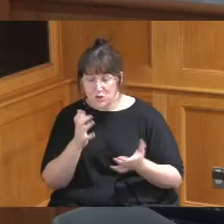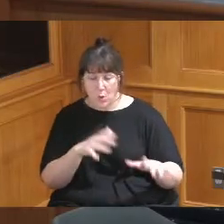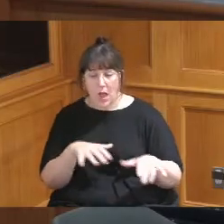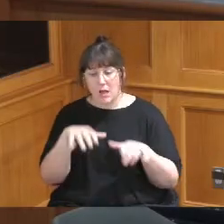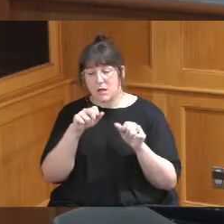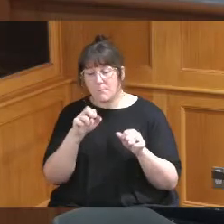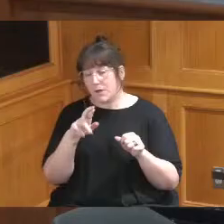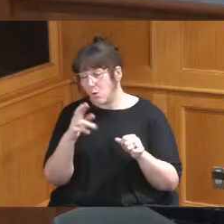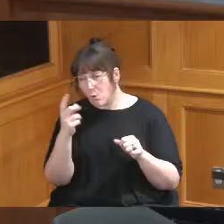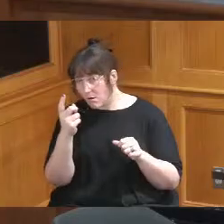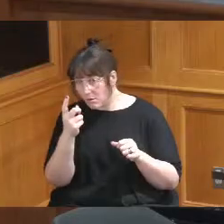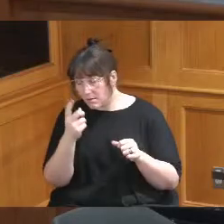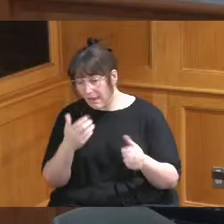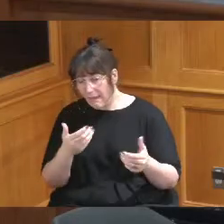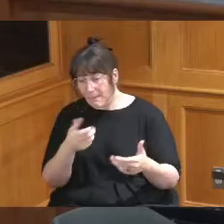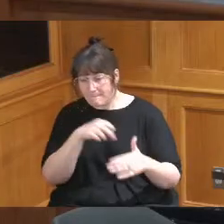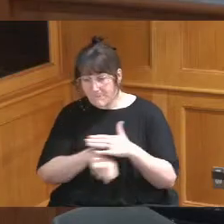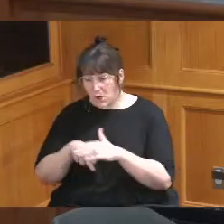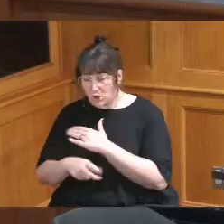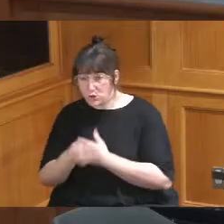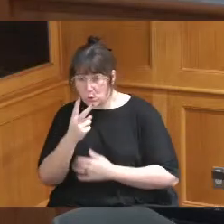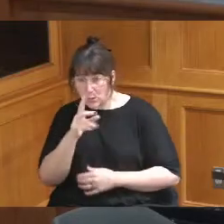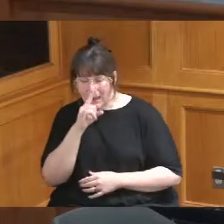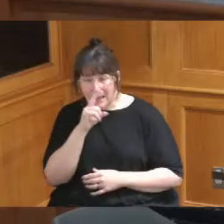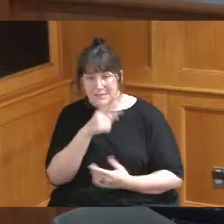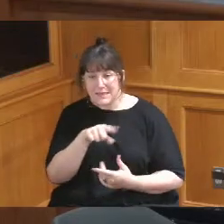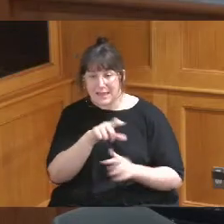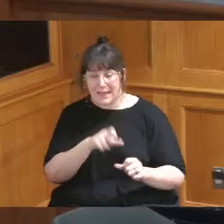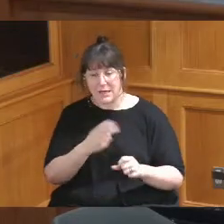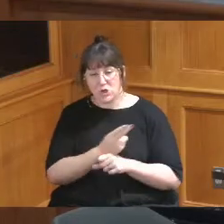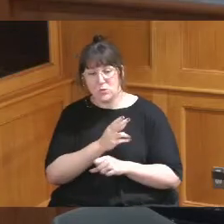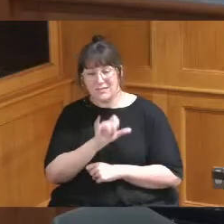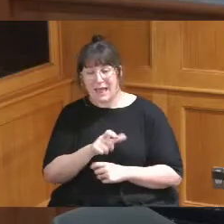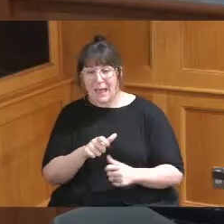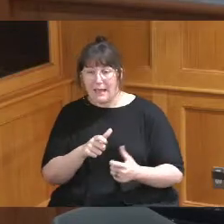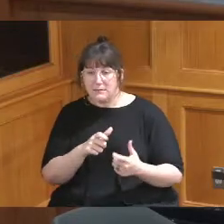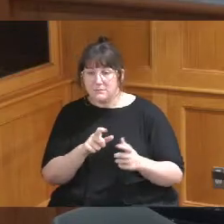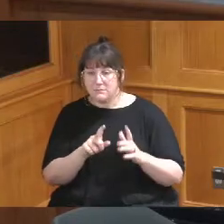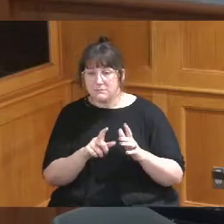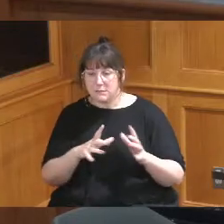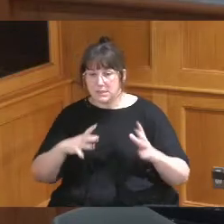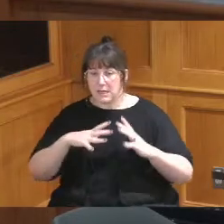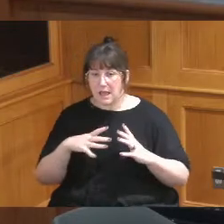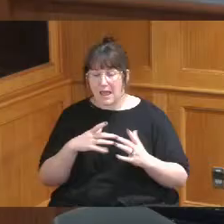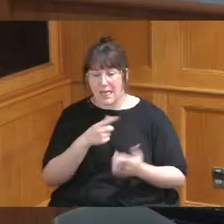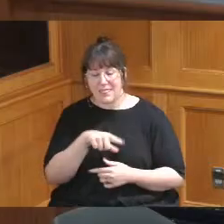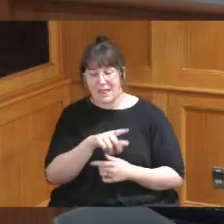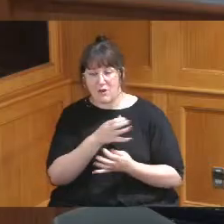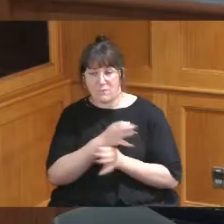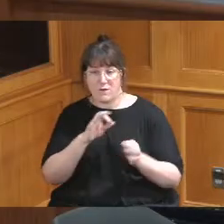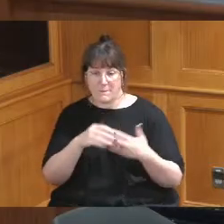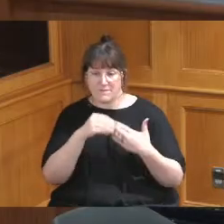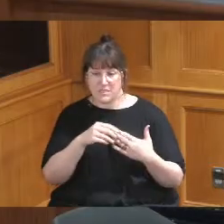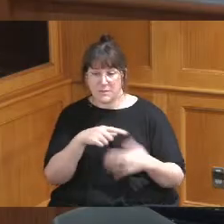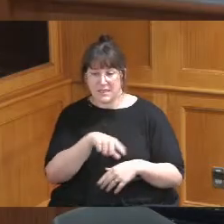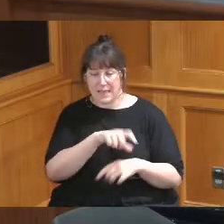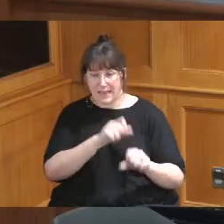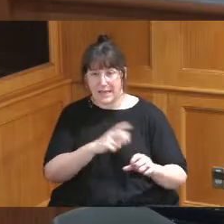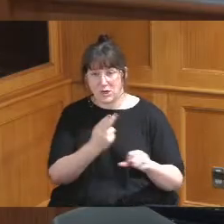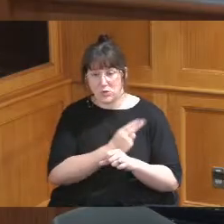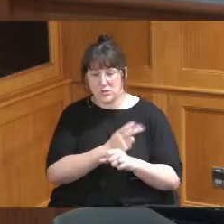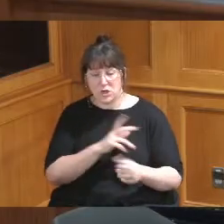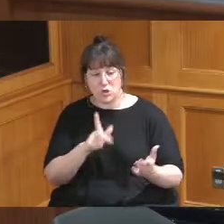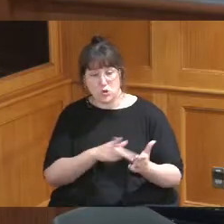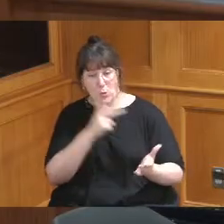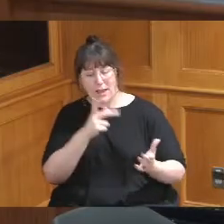or having 2 children, they may want to utilize that leave differently, and this provides them more freedom. Instead of saying you can use it twice,